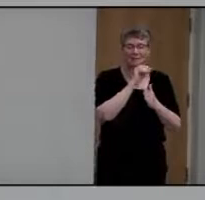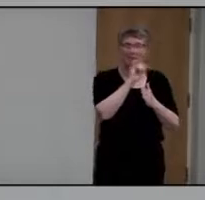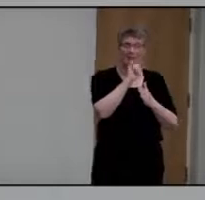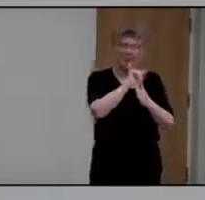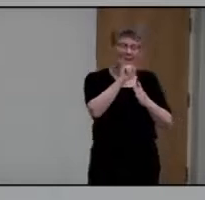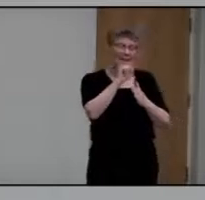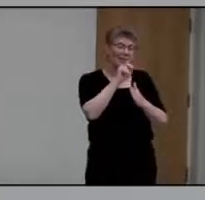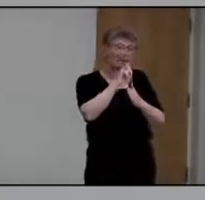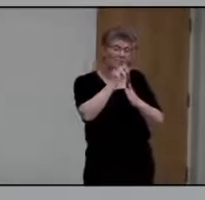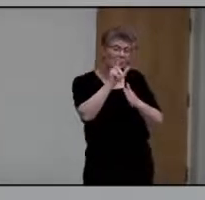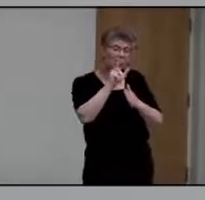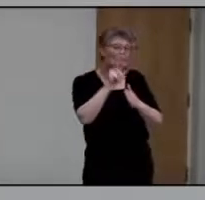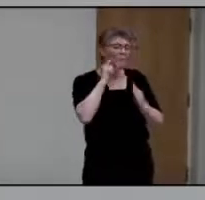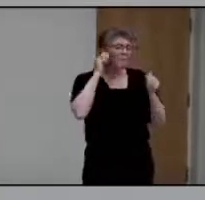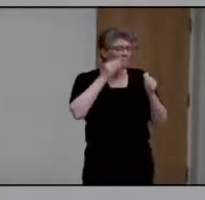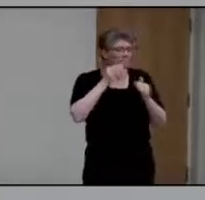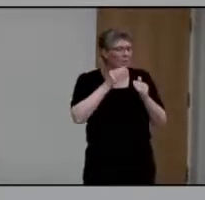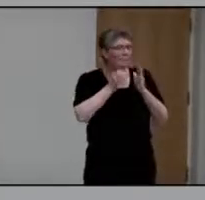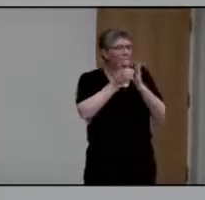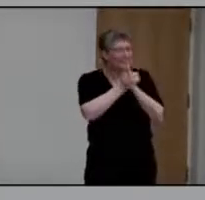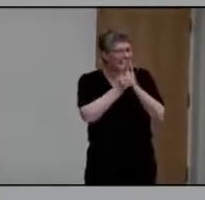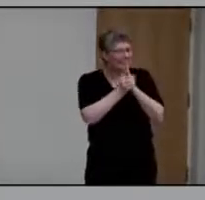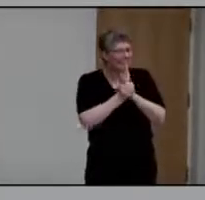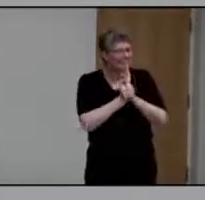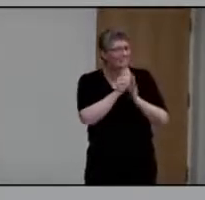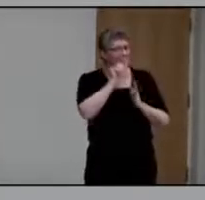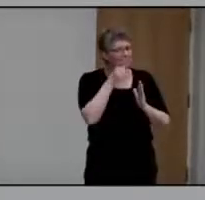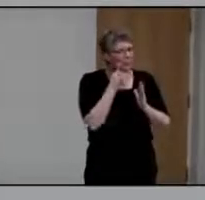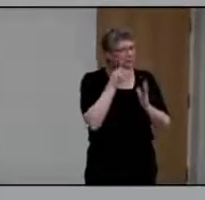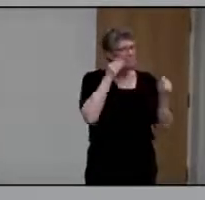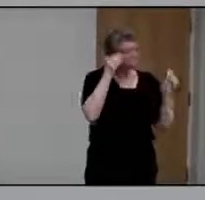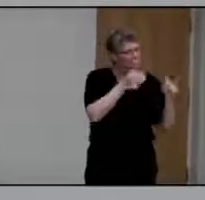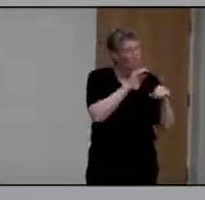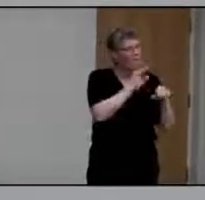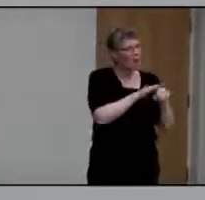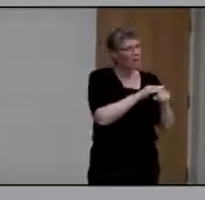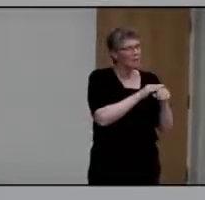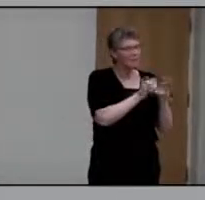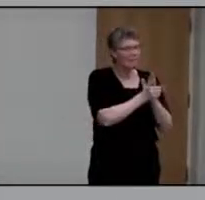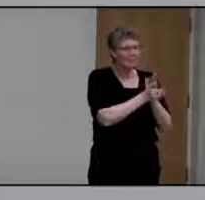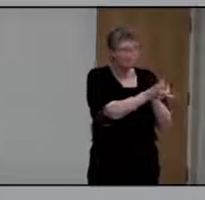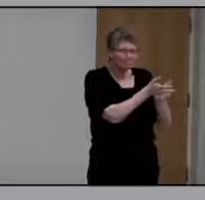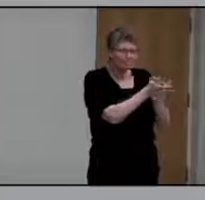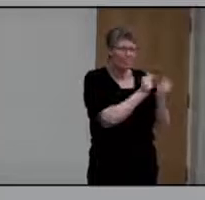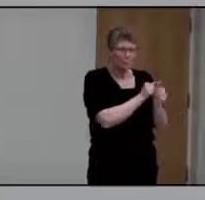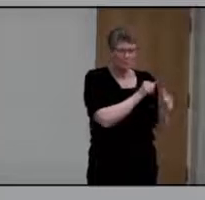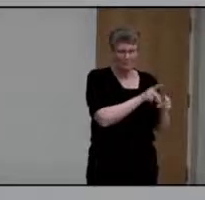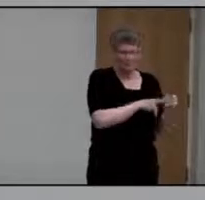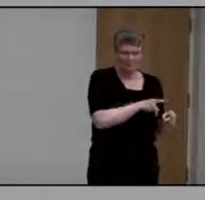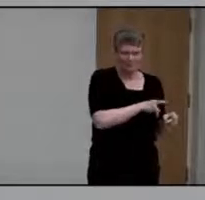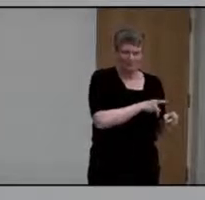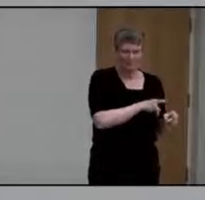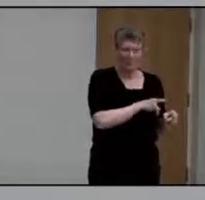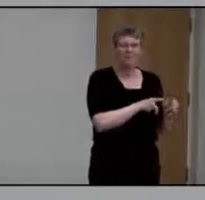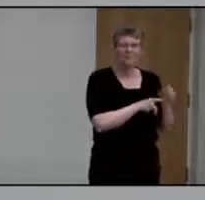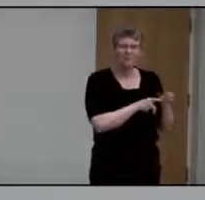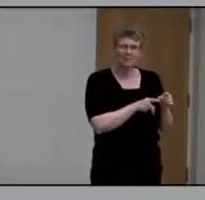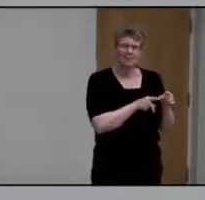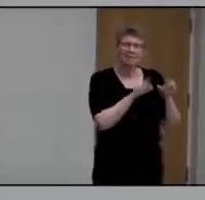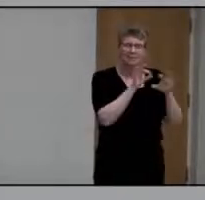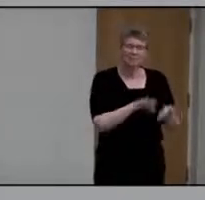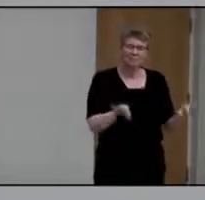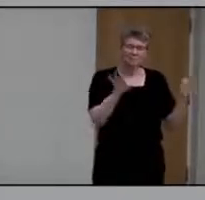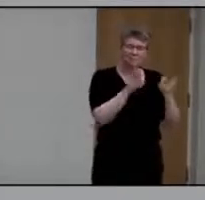the problem in judging people for access to the next level or a job or education is to make sure that